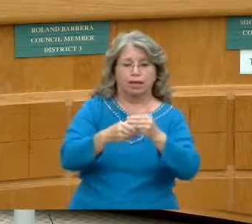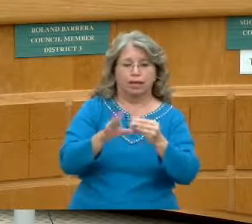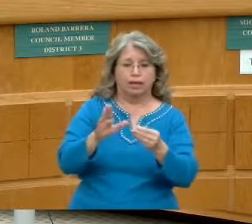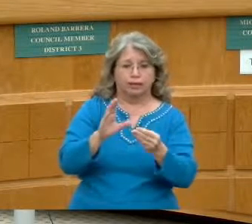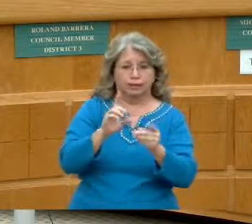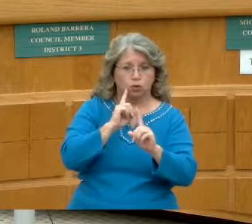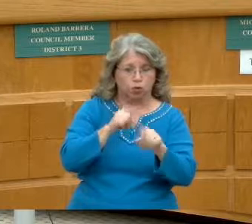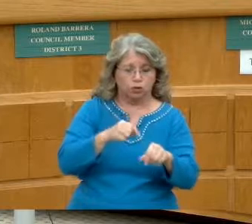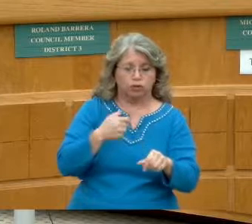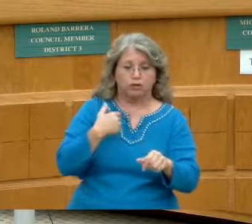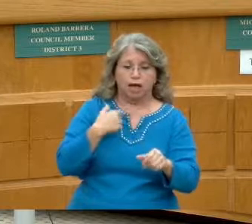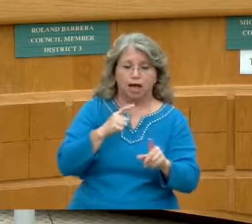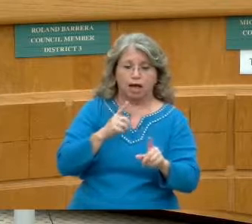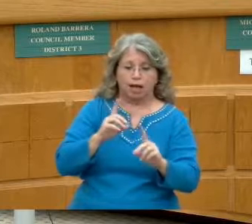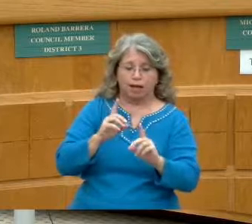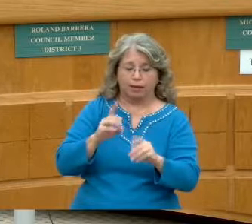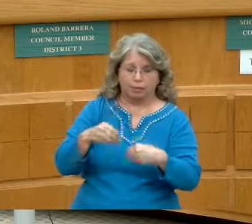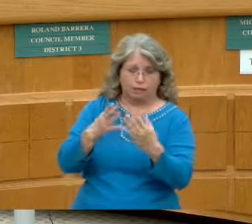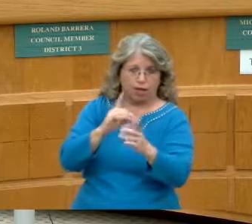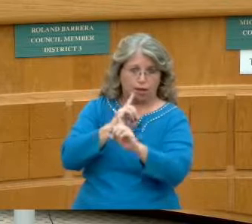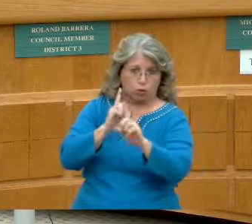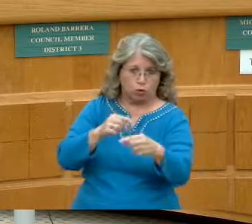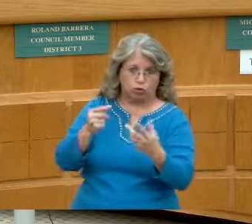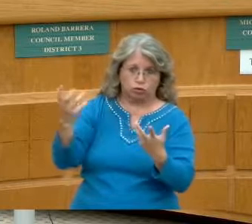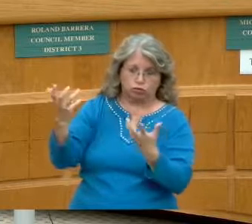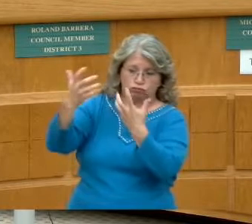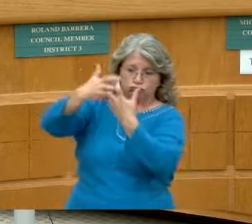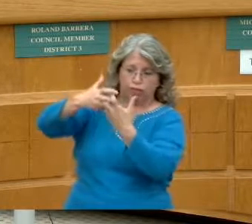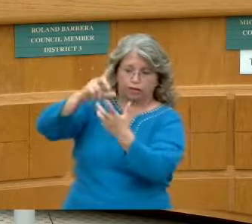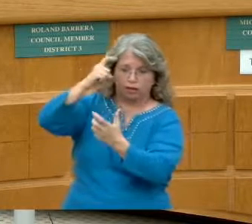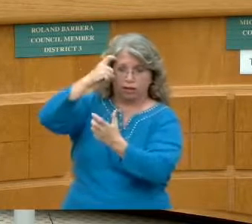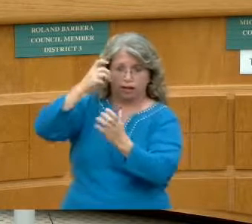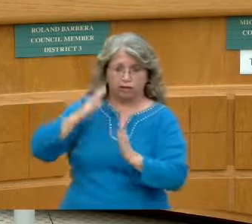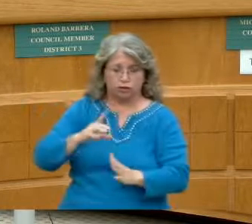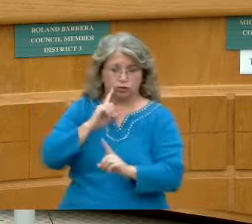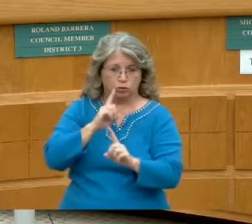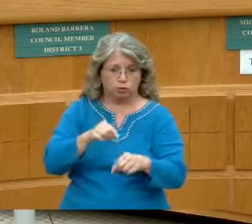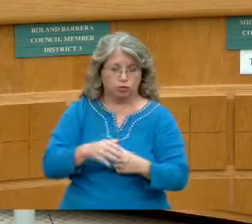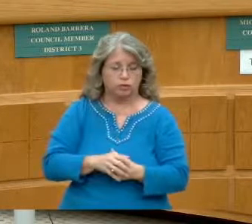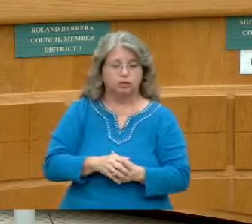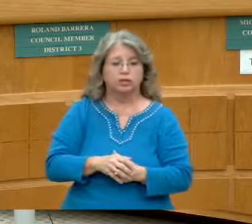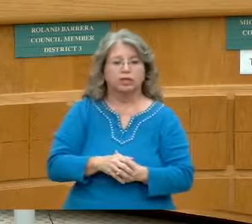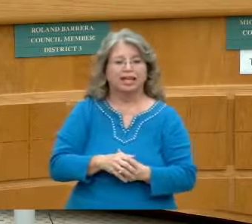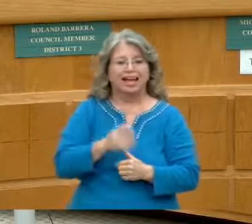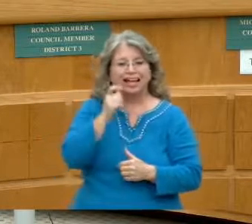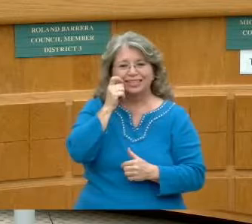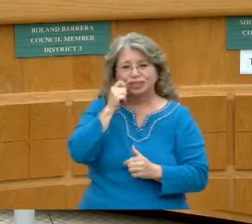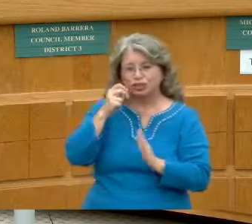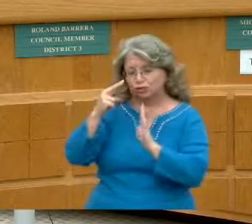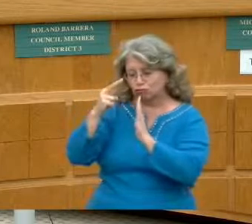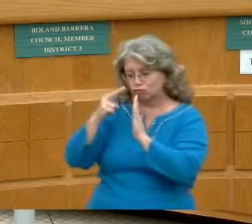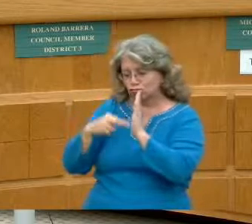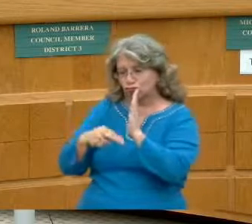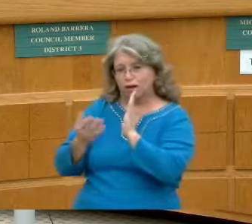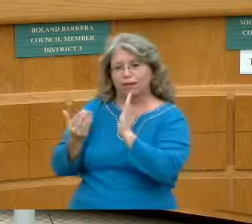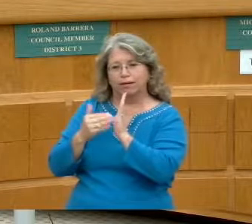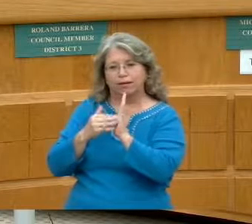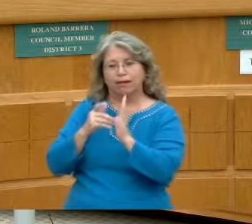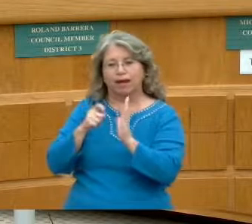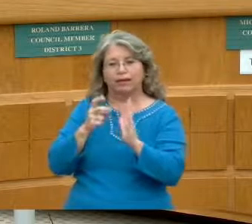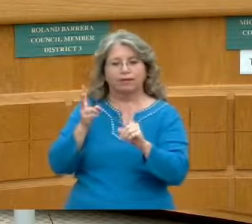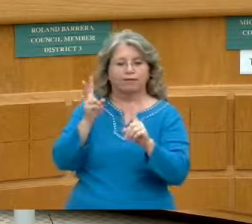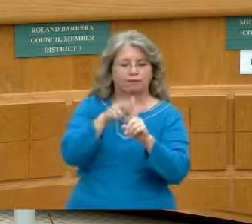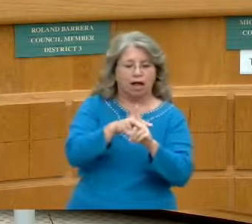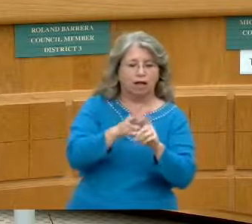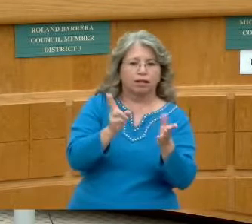orders aligning our Nueces County orders with the governor's orders. I will tell you that I just looked them over. I need to sign them and file them with the